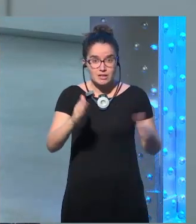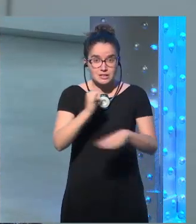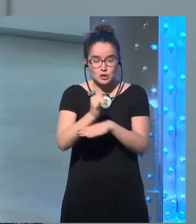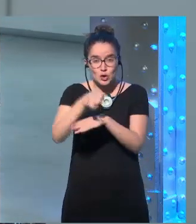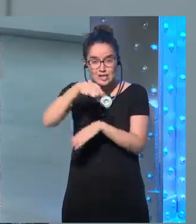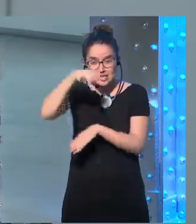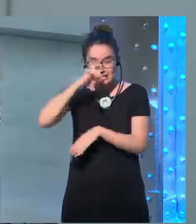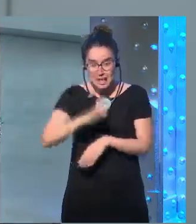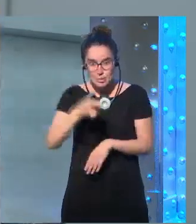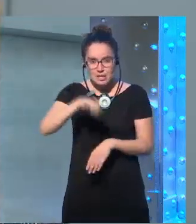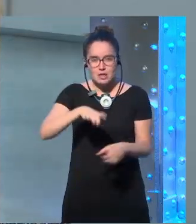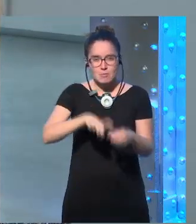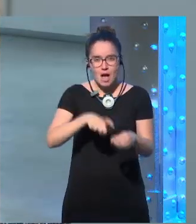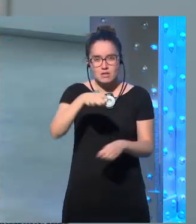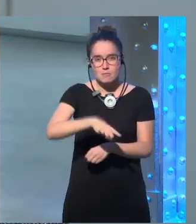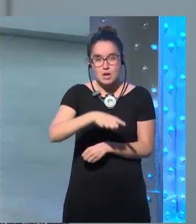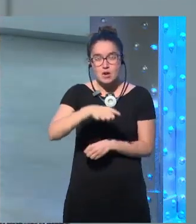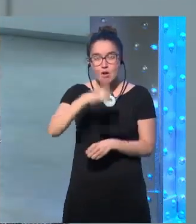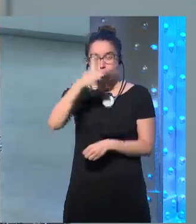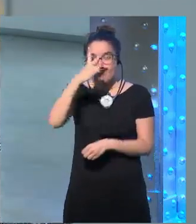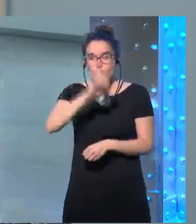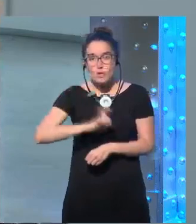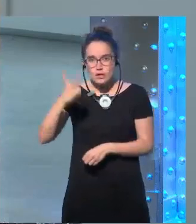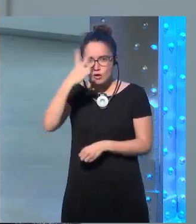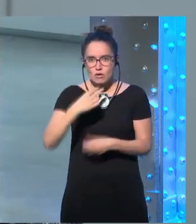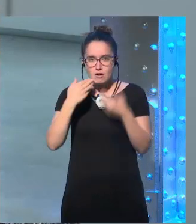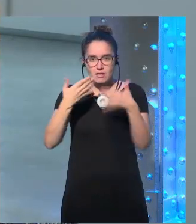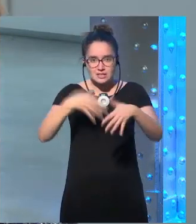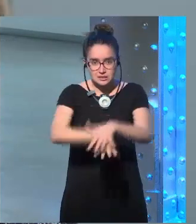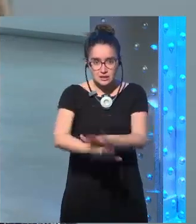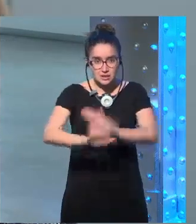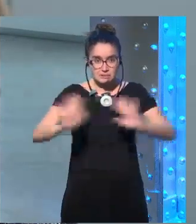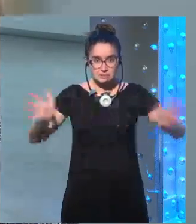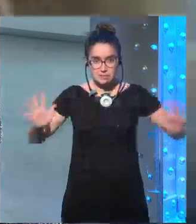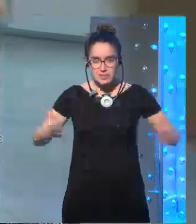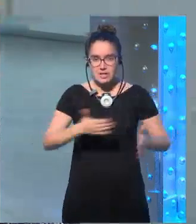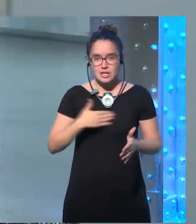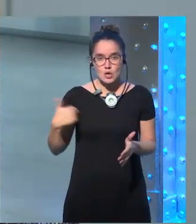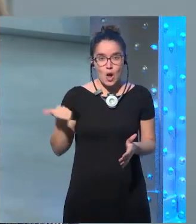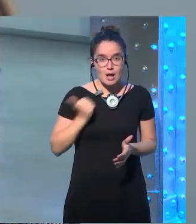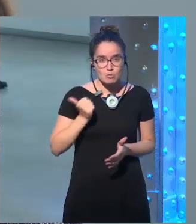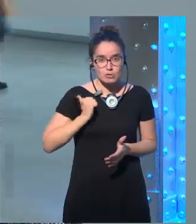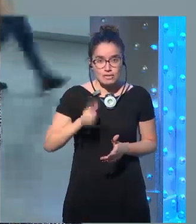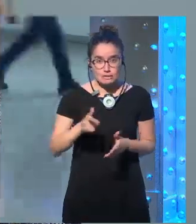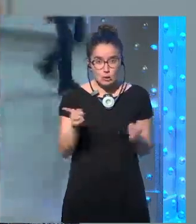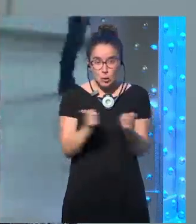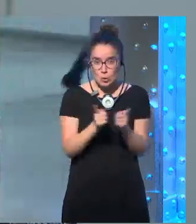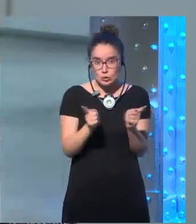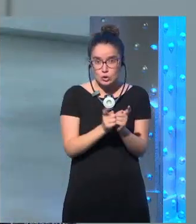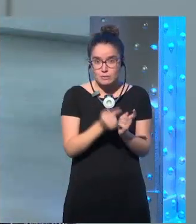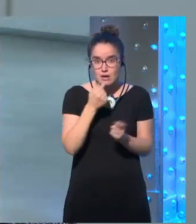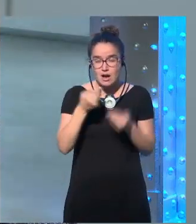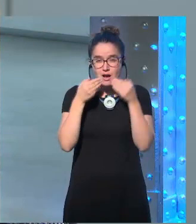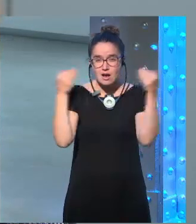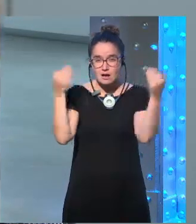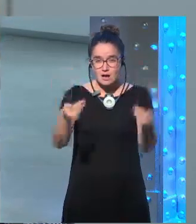collaboration of Telefónica Foundation, Human Age Institute, and in this year also ONCE Foundation through Inserta. I don't want to take any more